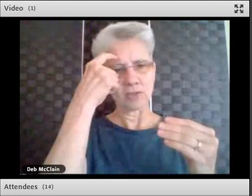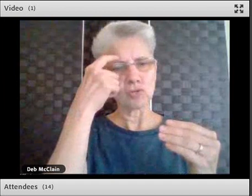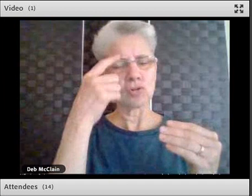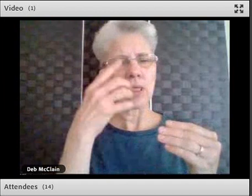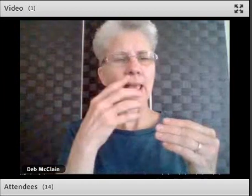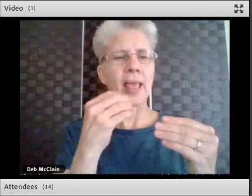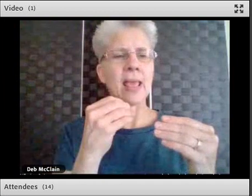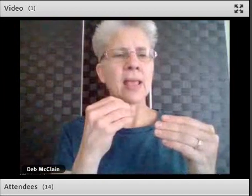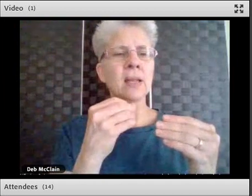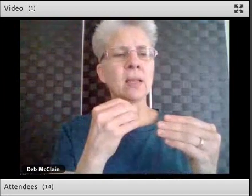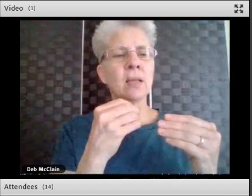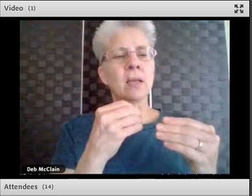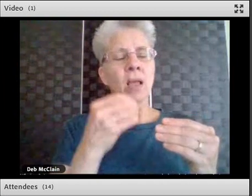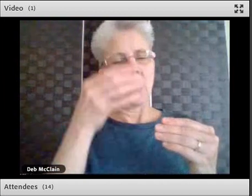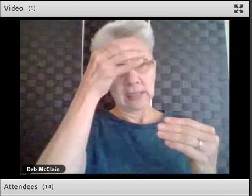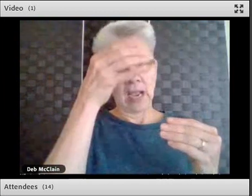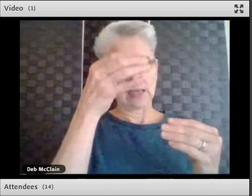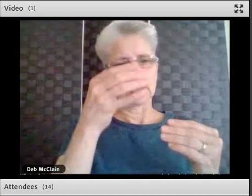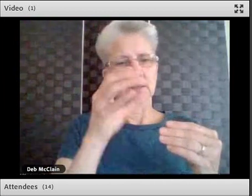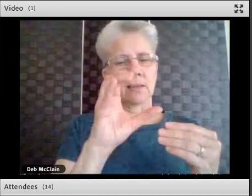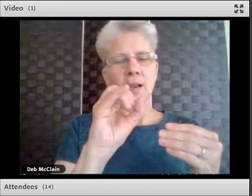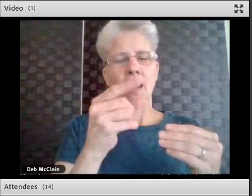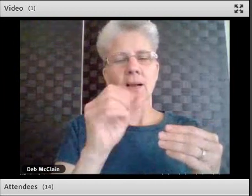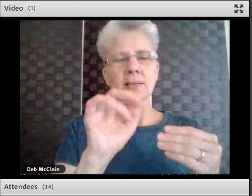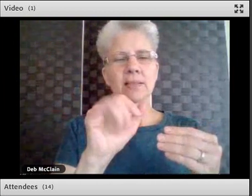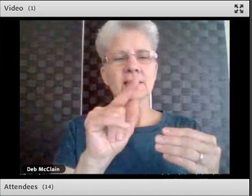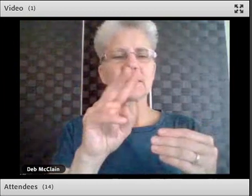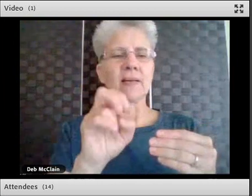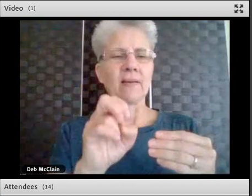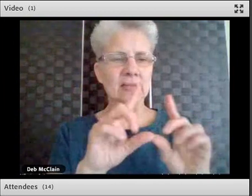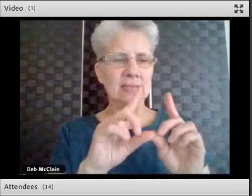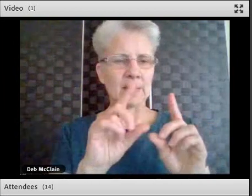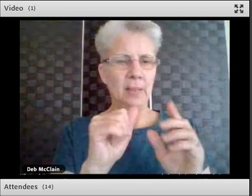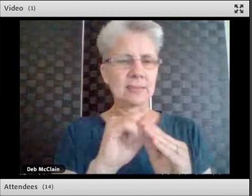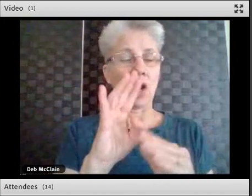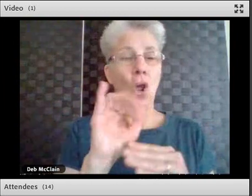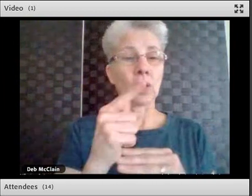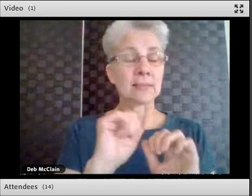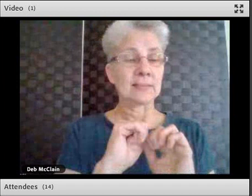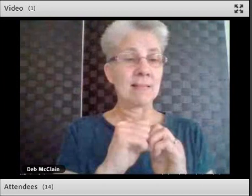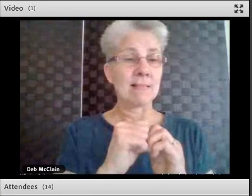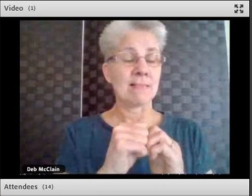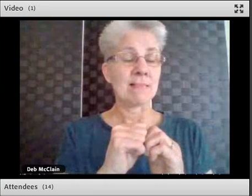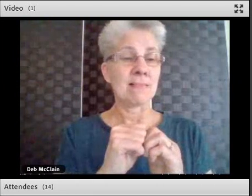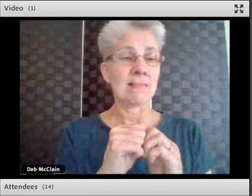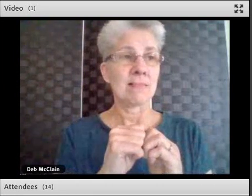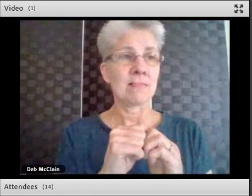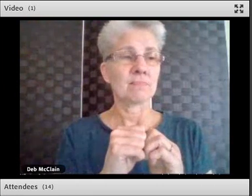and cognitive disabilities in August. So because the way that